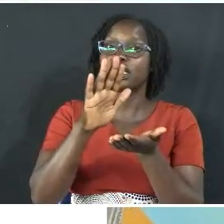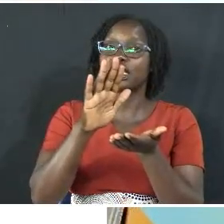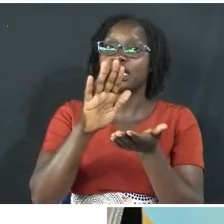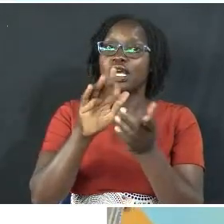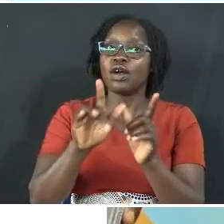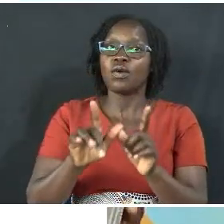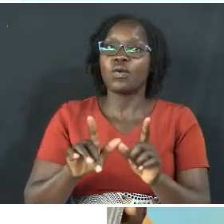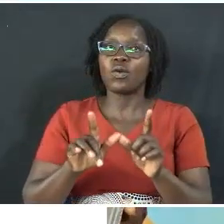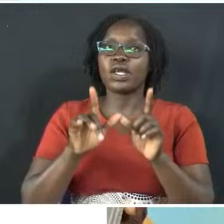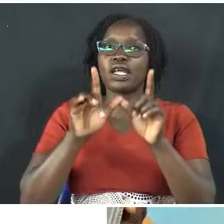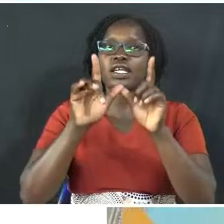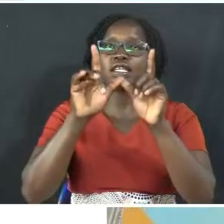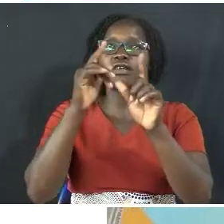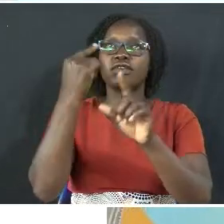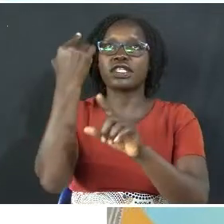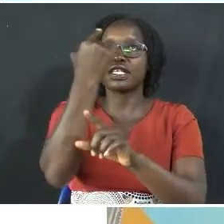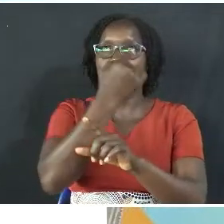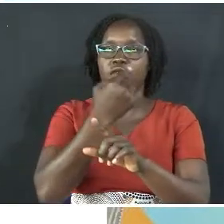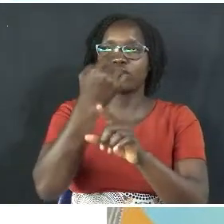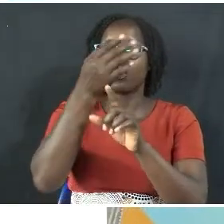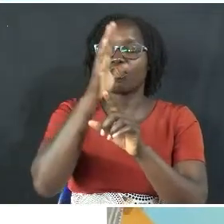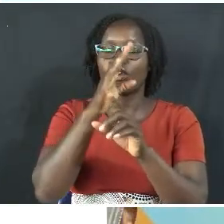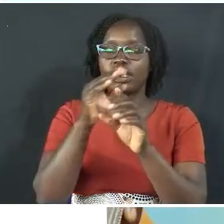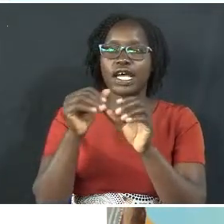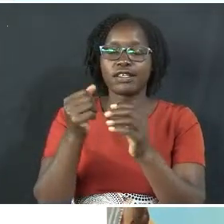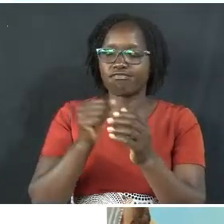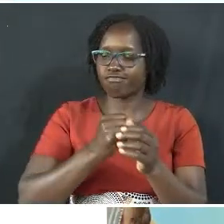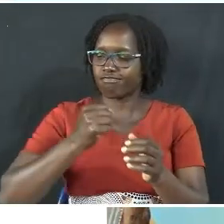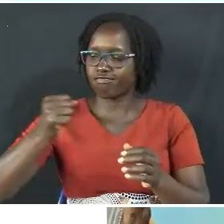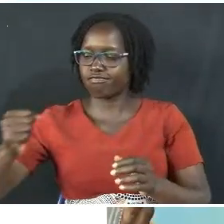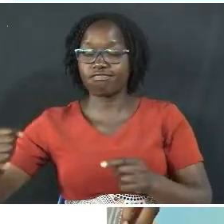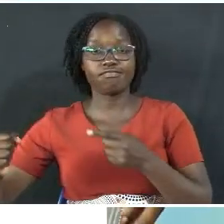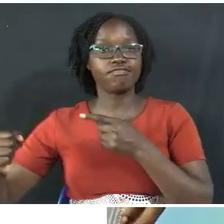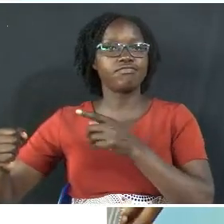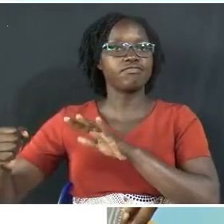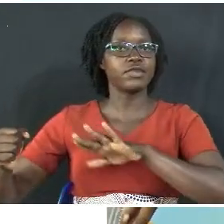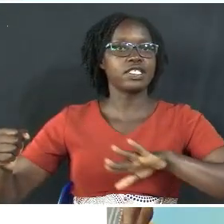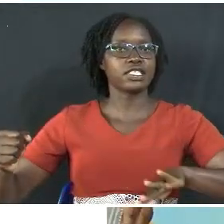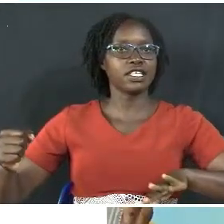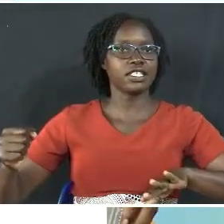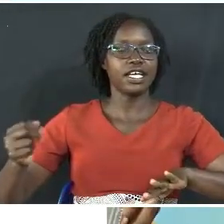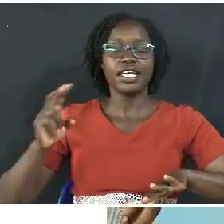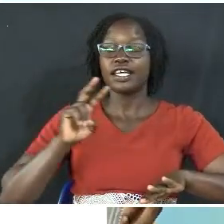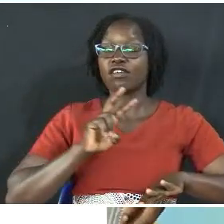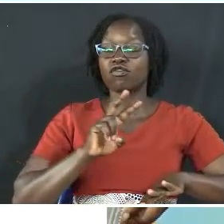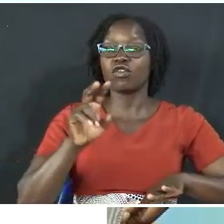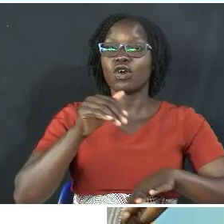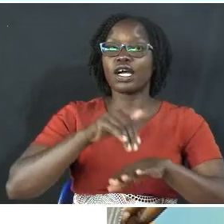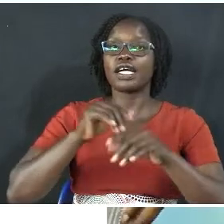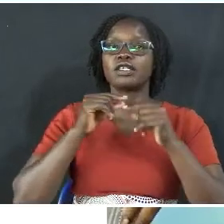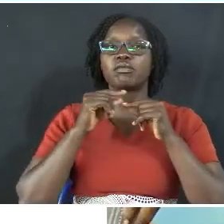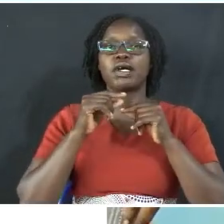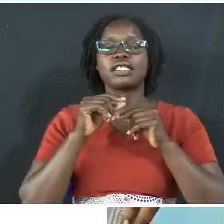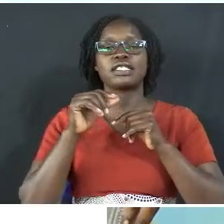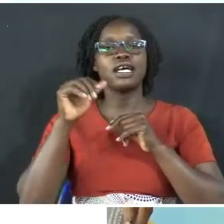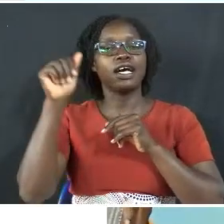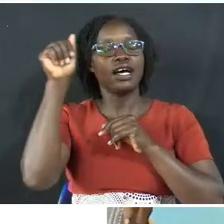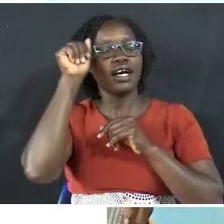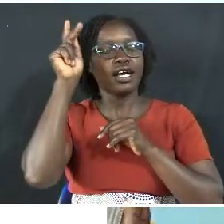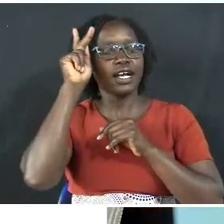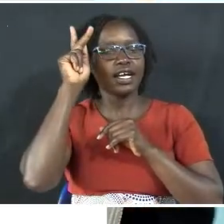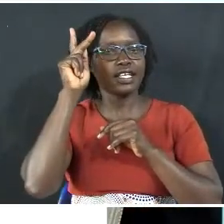uplift the image of God and also set him aside. If you look at Pastor Akali's